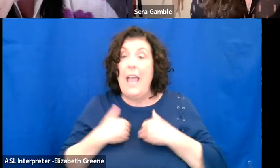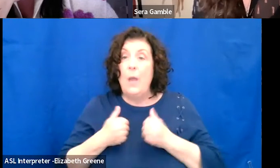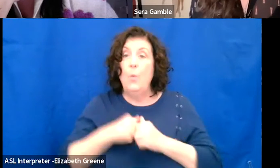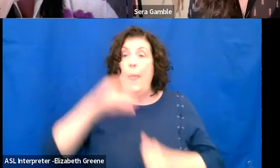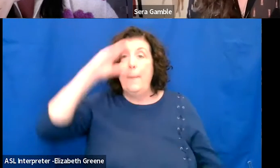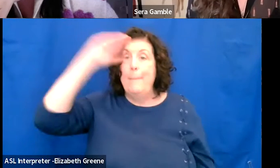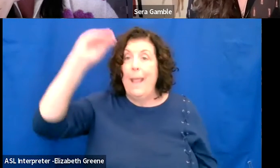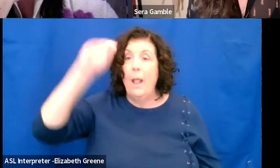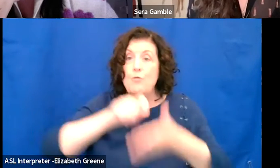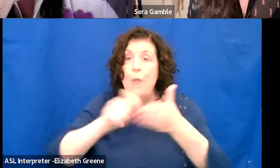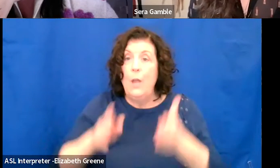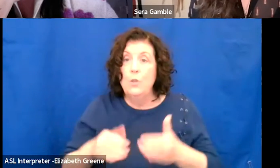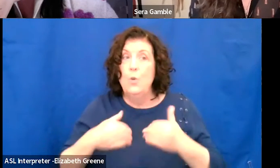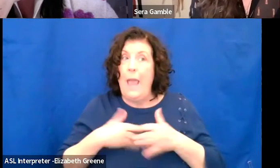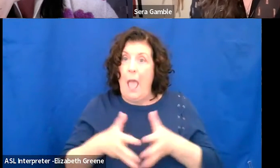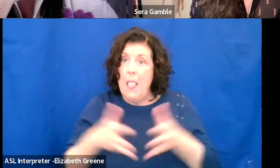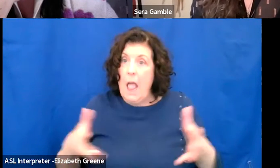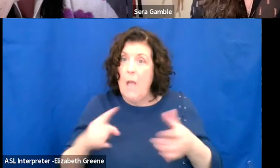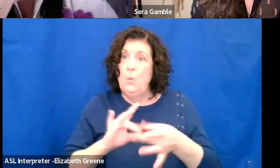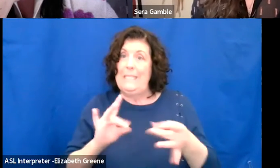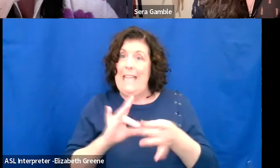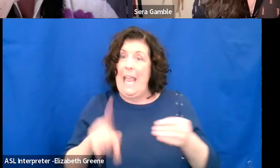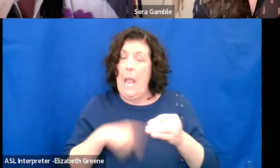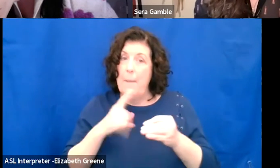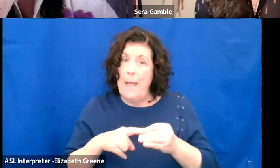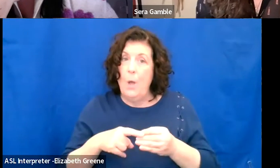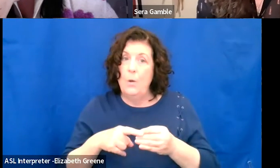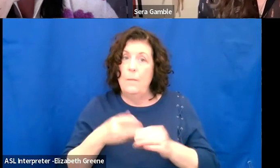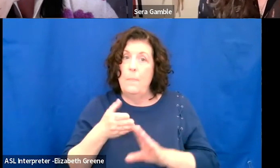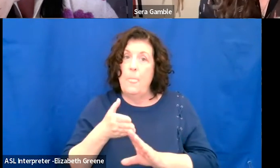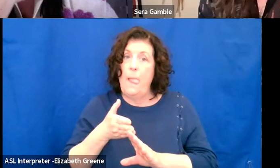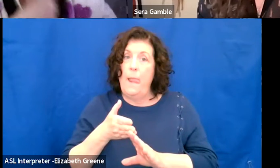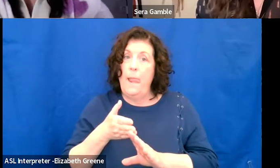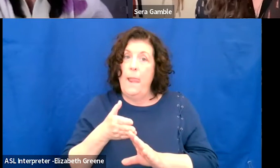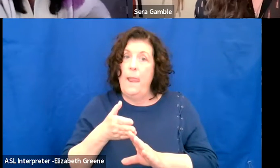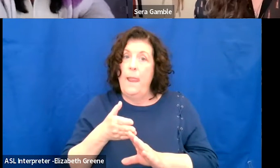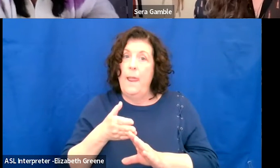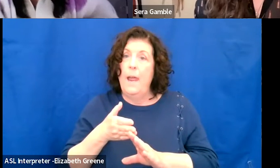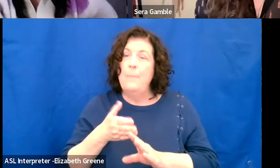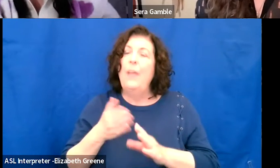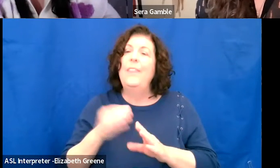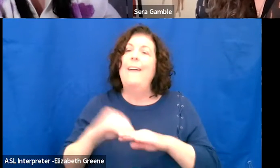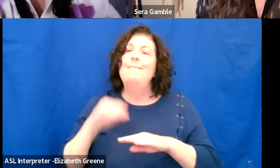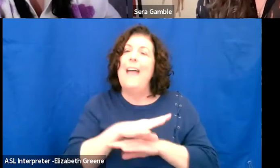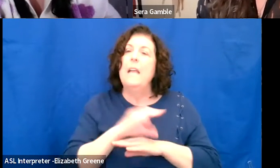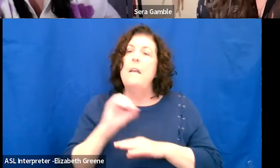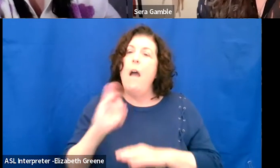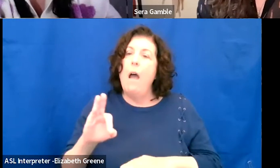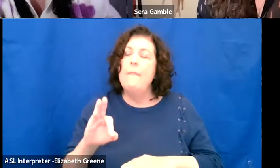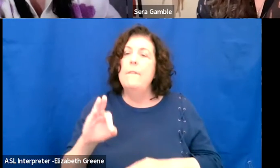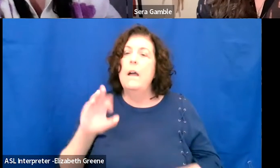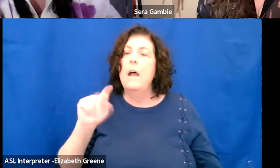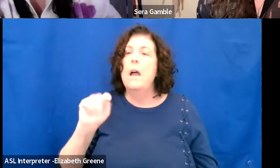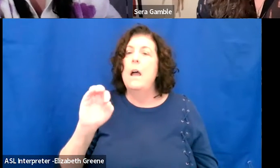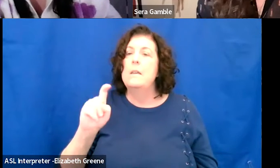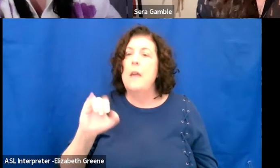lot to say about what sort of the effects of toxic masculinity are on boys. Ooh. I mean,